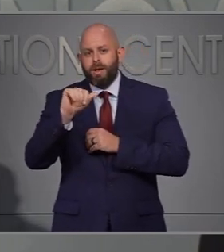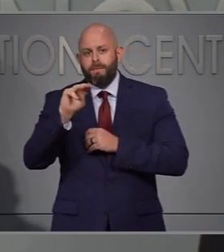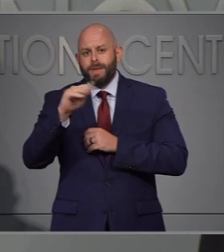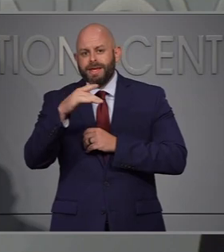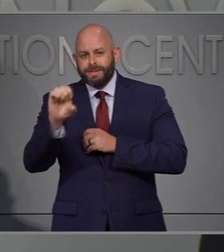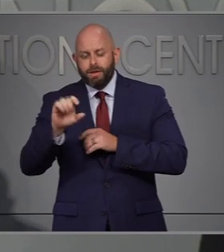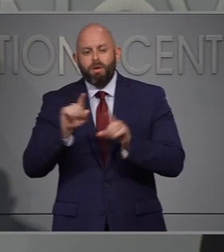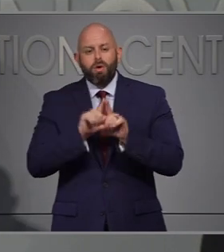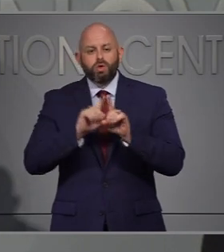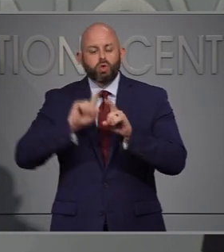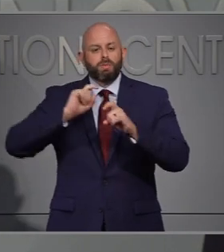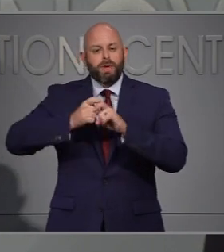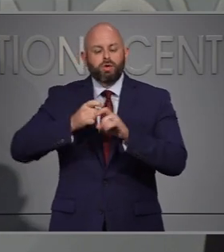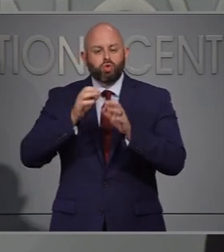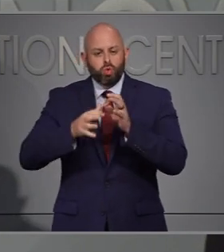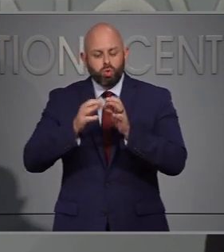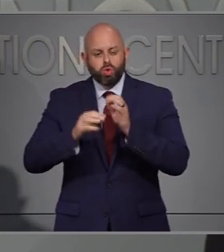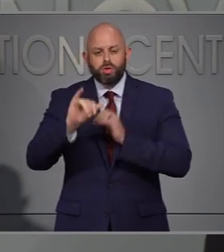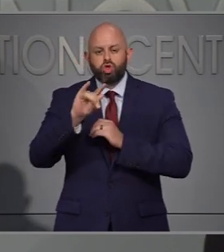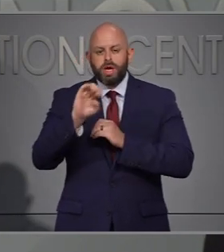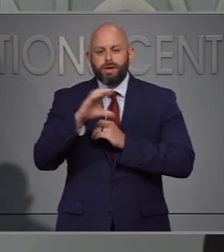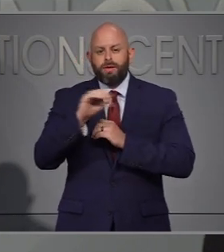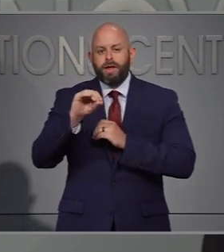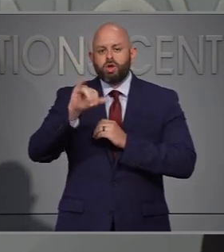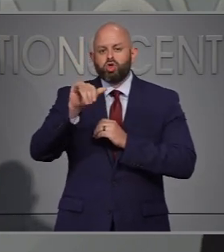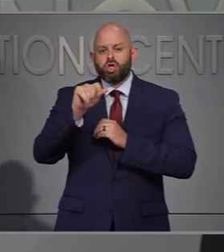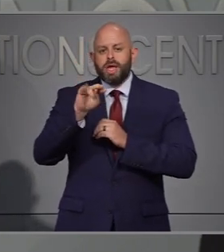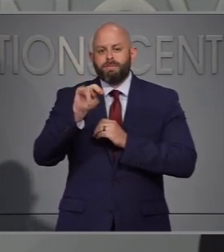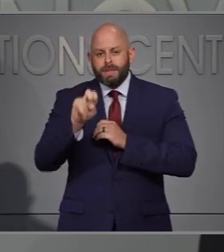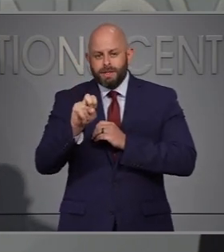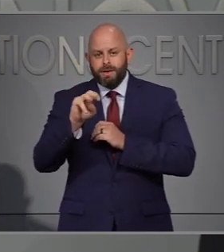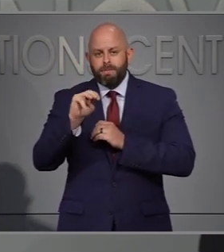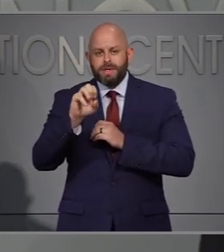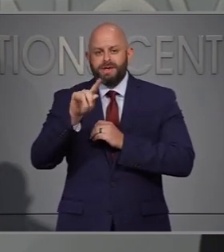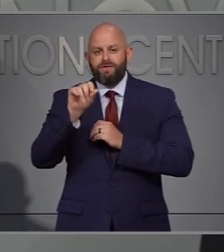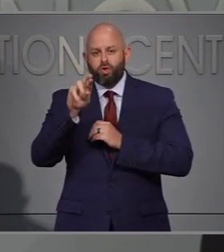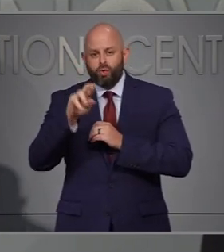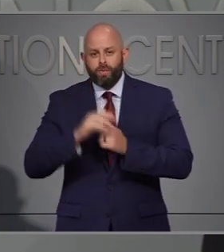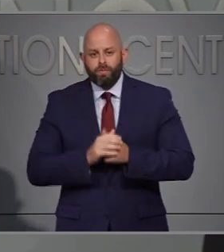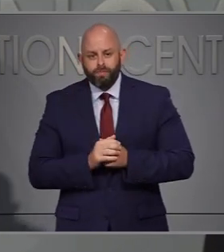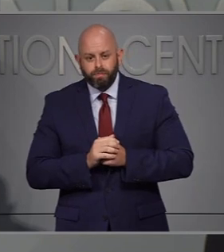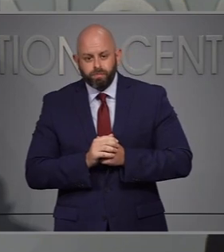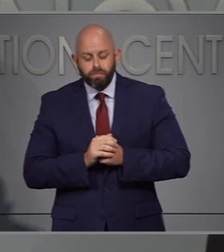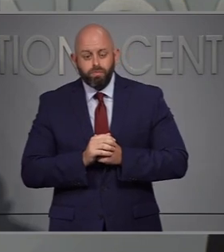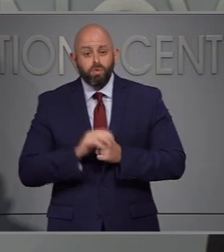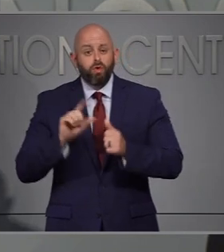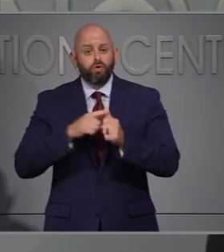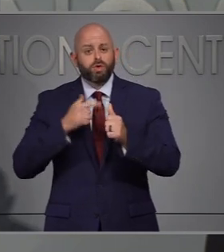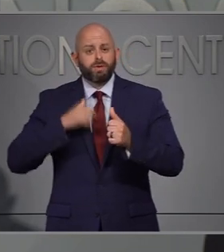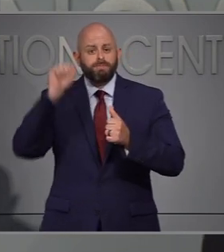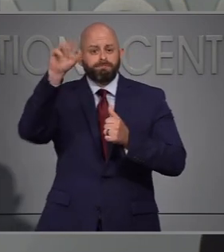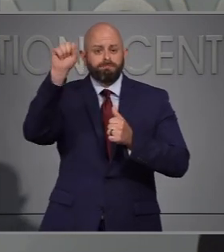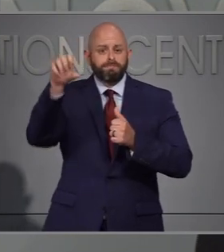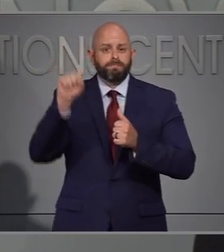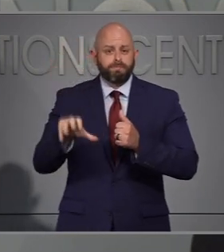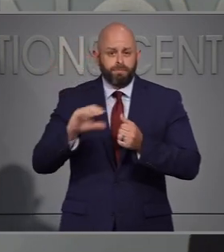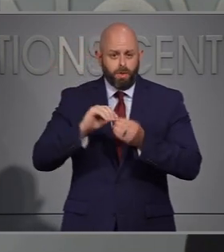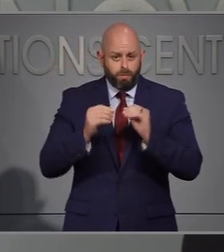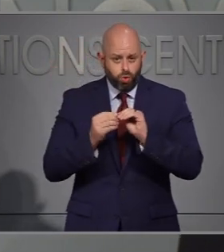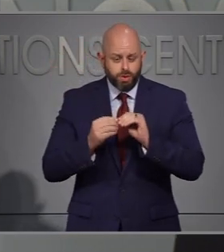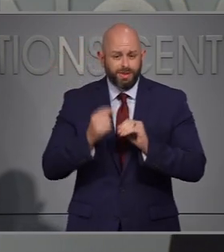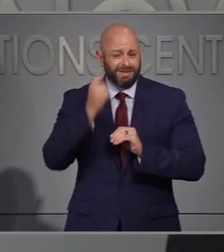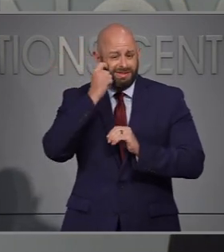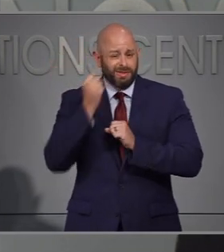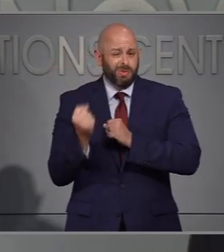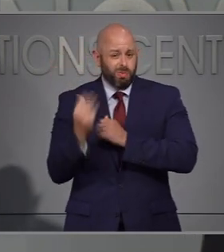Spanish translators, Jackie and Jasmine Matevier. So first, as always, I'll start with a rundown of the numbers. As of this